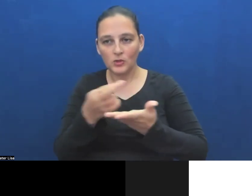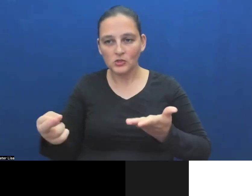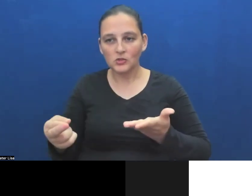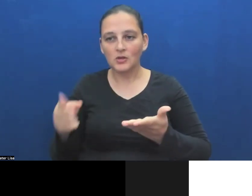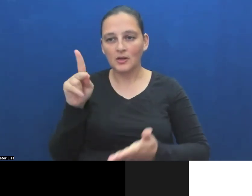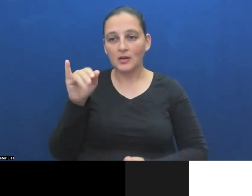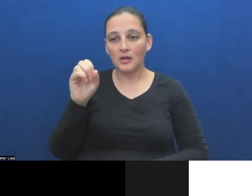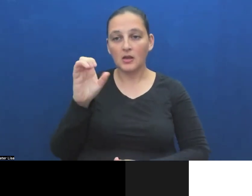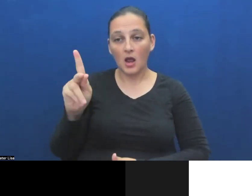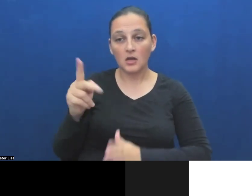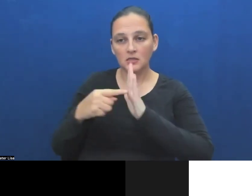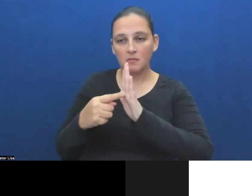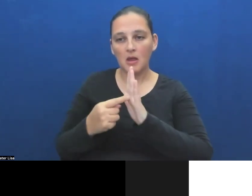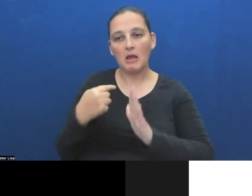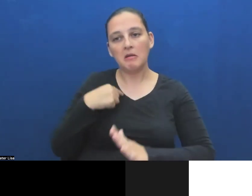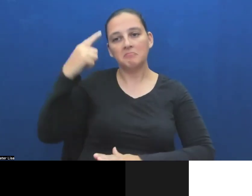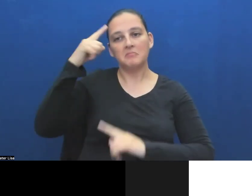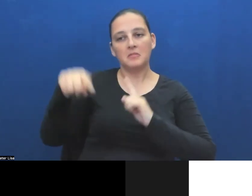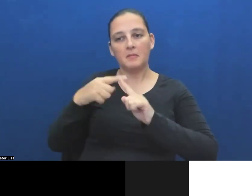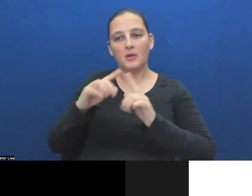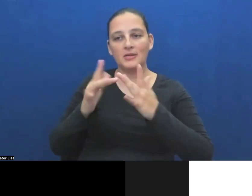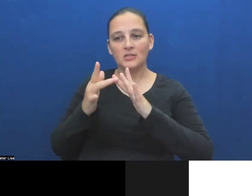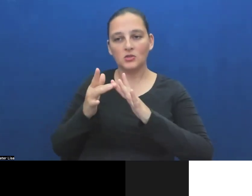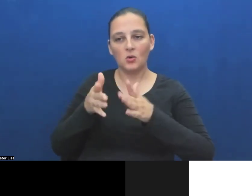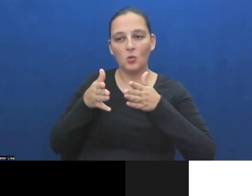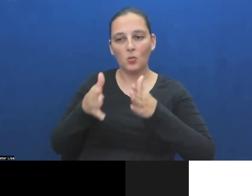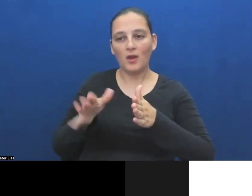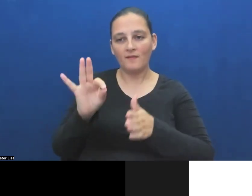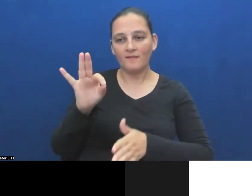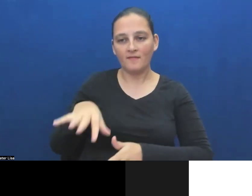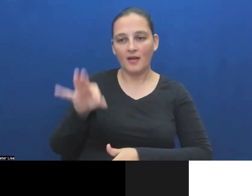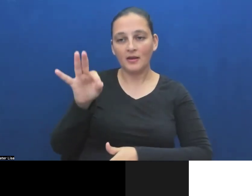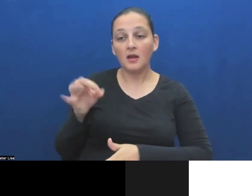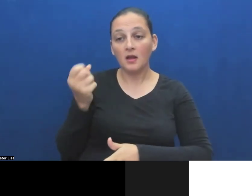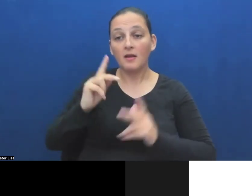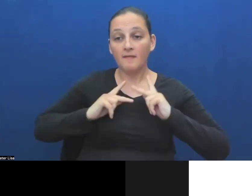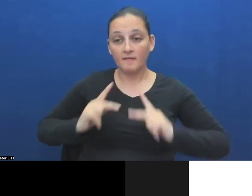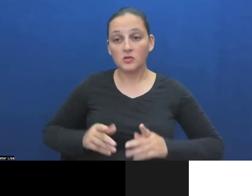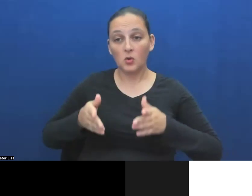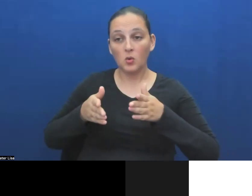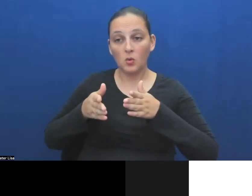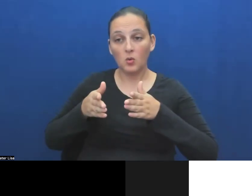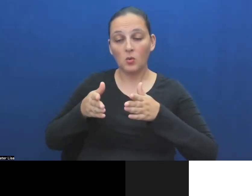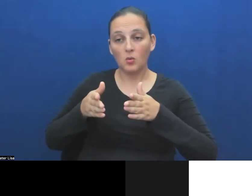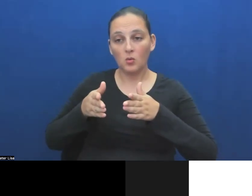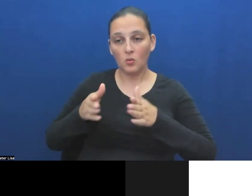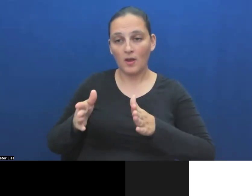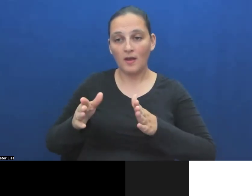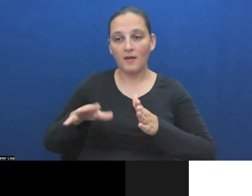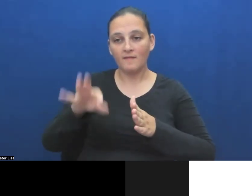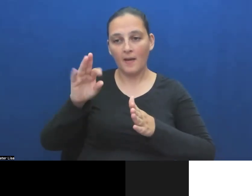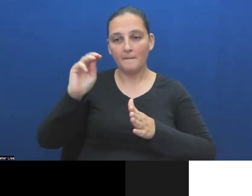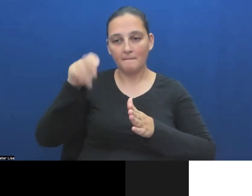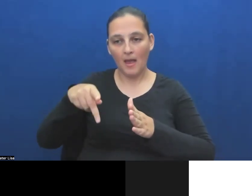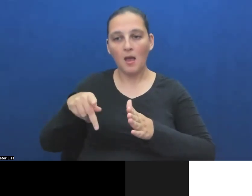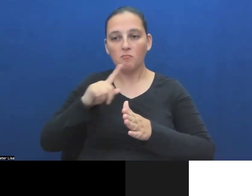kiosk example, I'm thinking about digital wayfinding. There are physical ways of finding maps that are